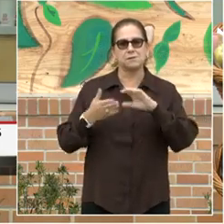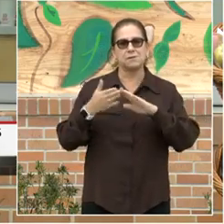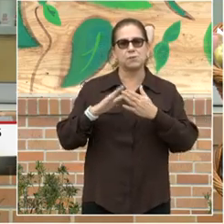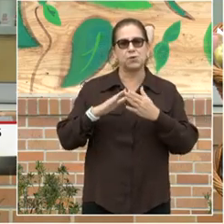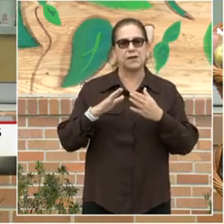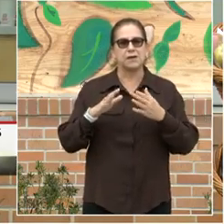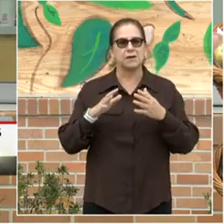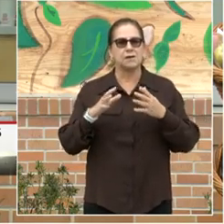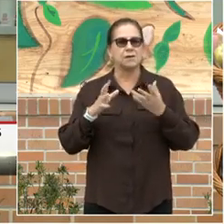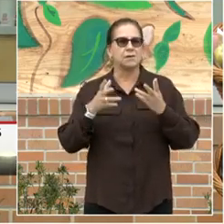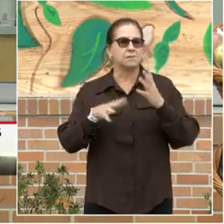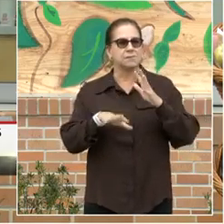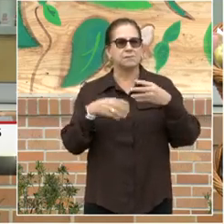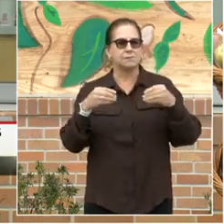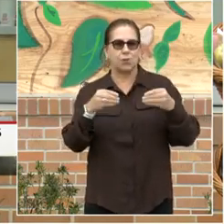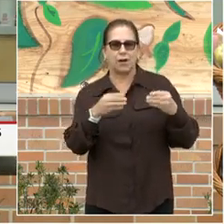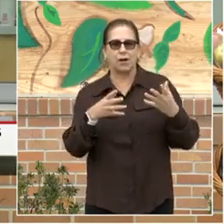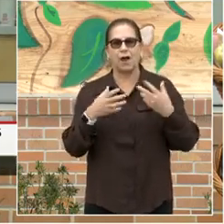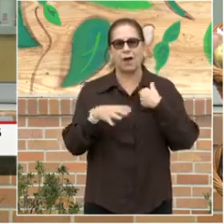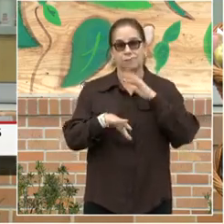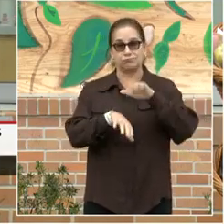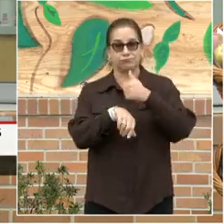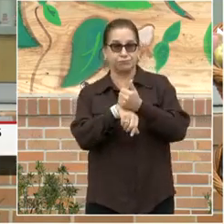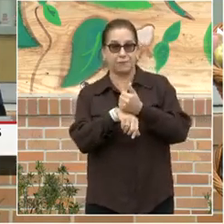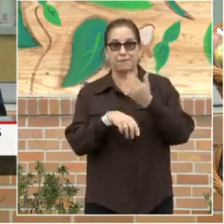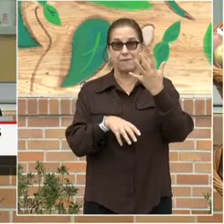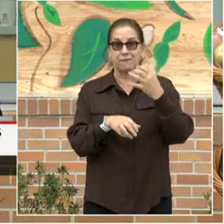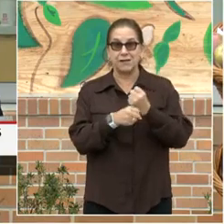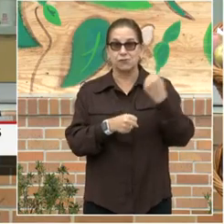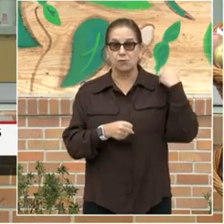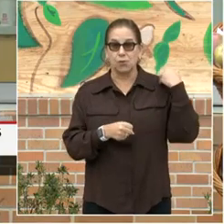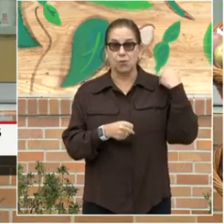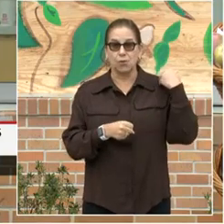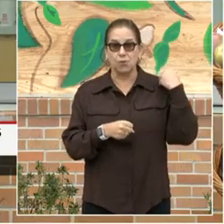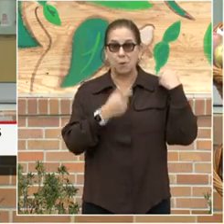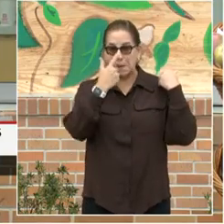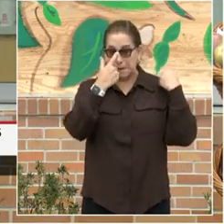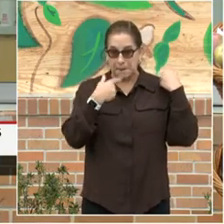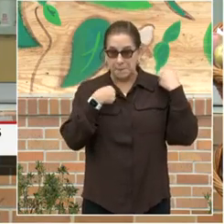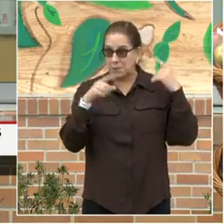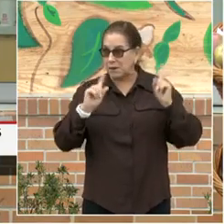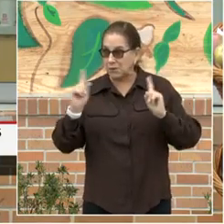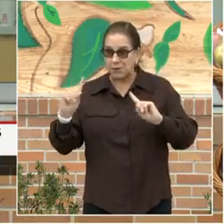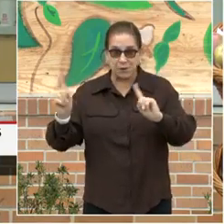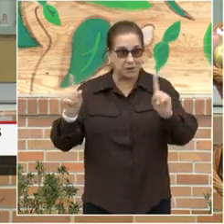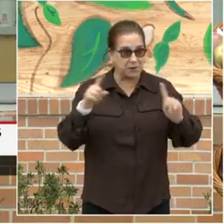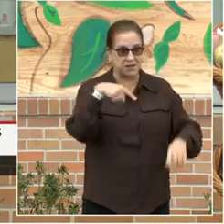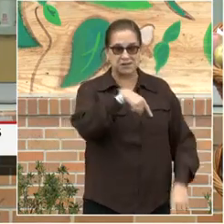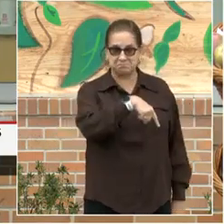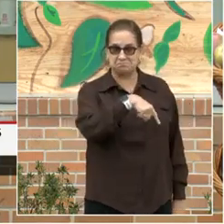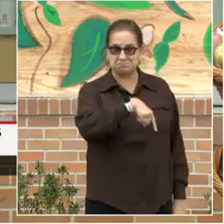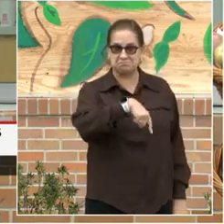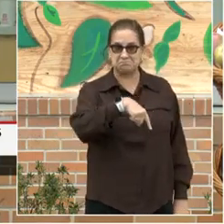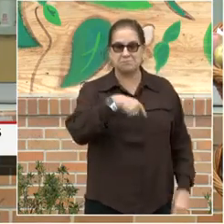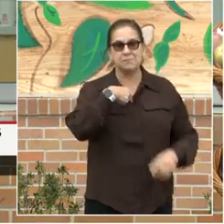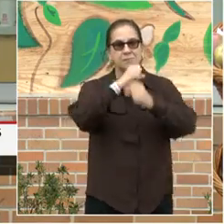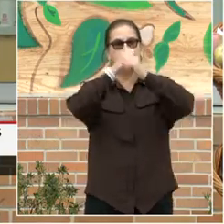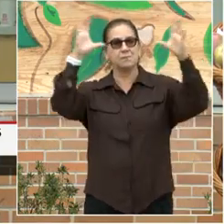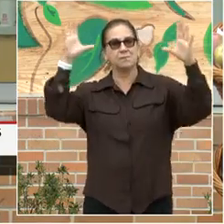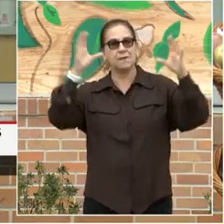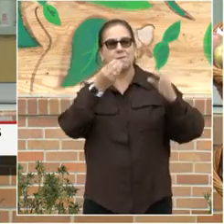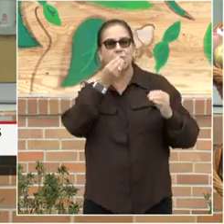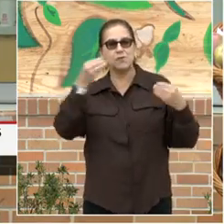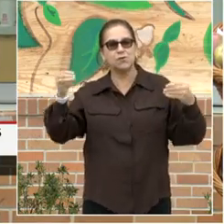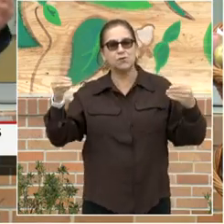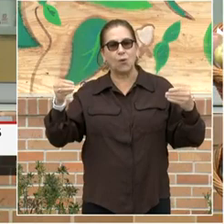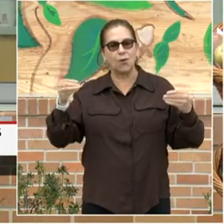Markets. And 5 years ago now, we stood at this spot and envisioned a grocery store serving fresh, healthy